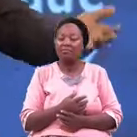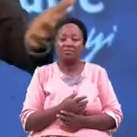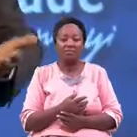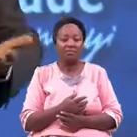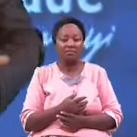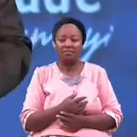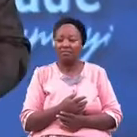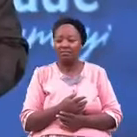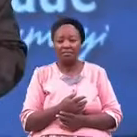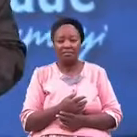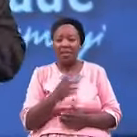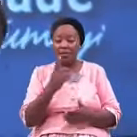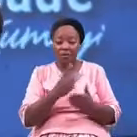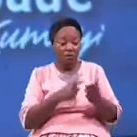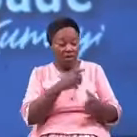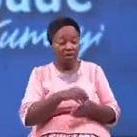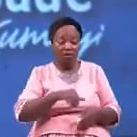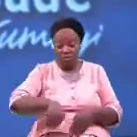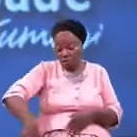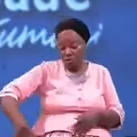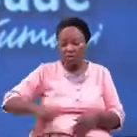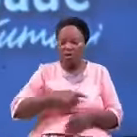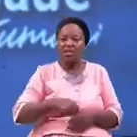what he sawed he was sleeping